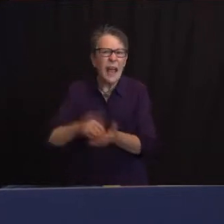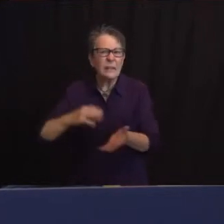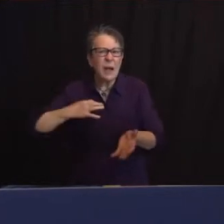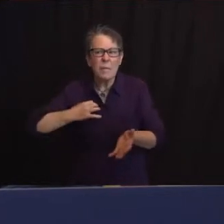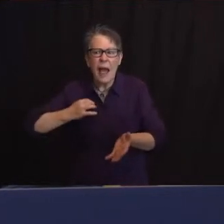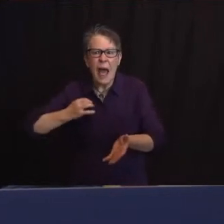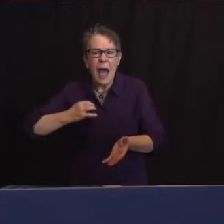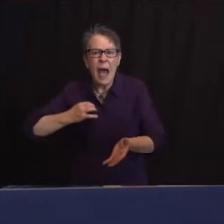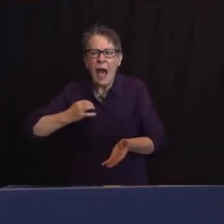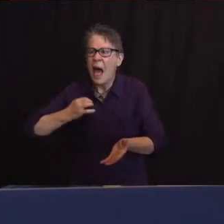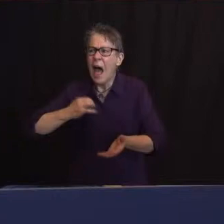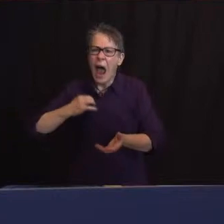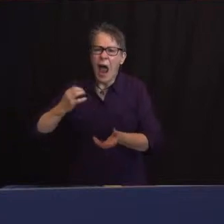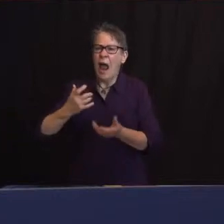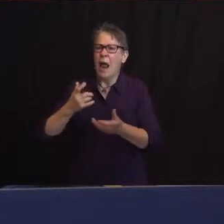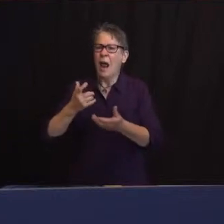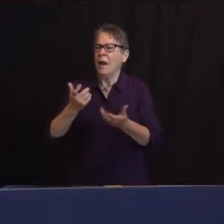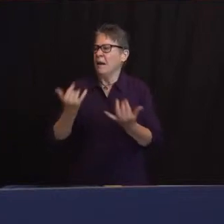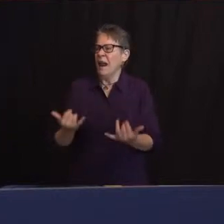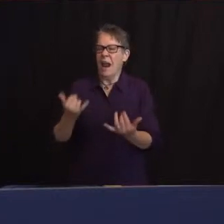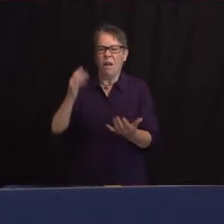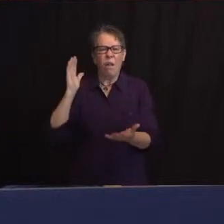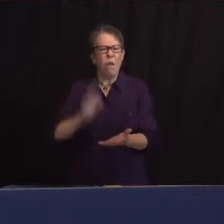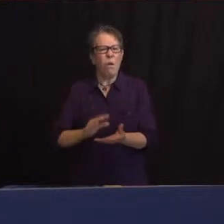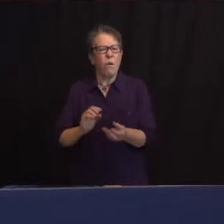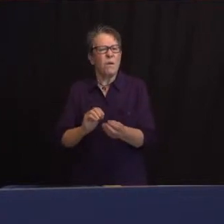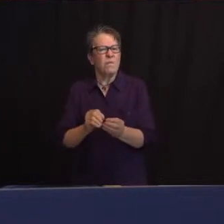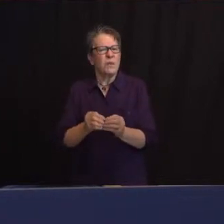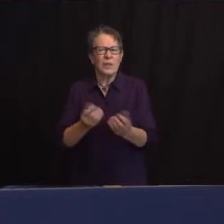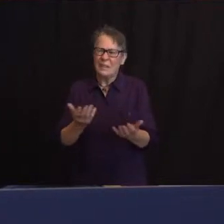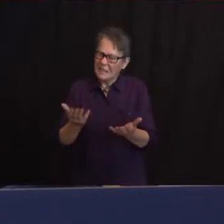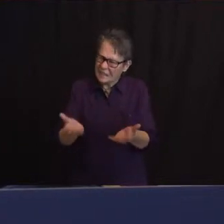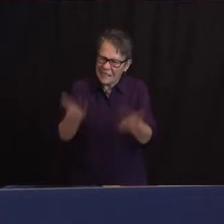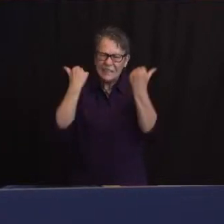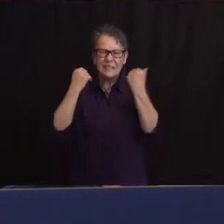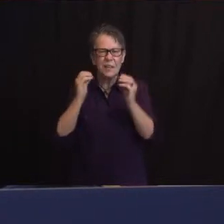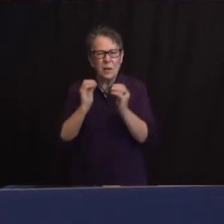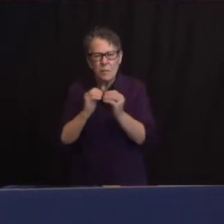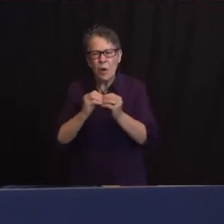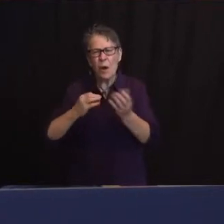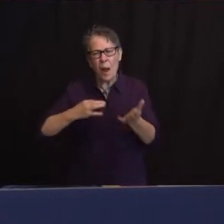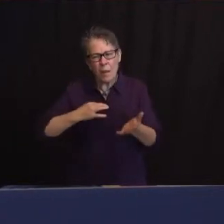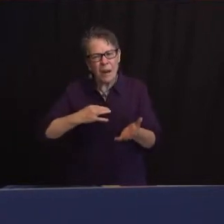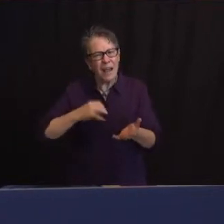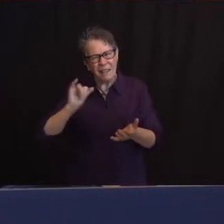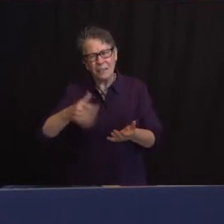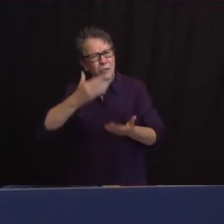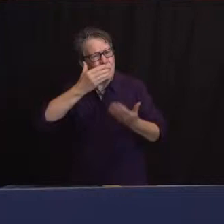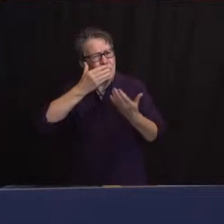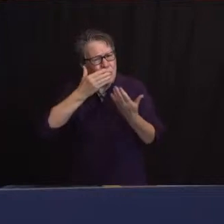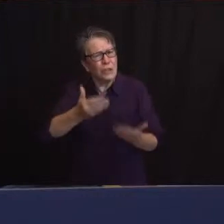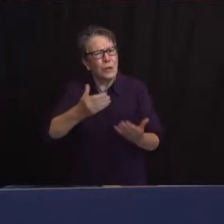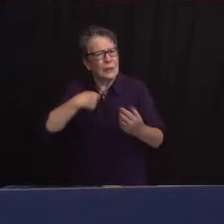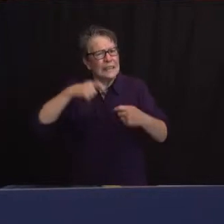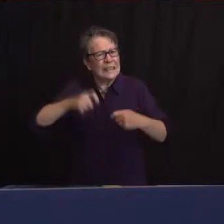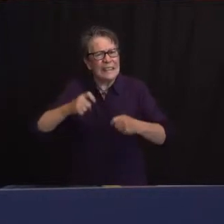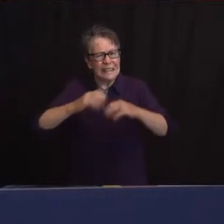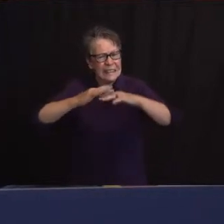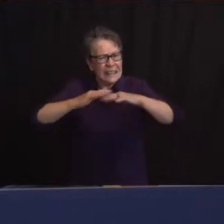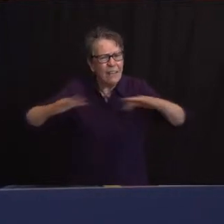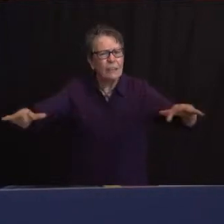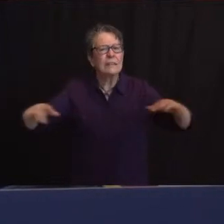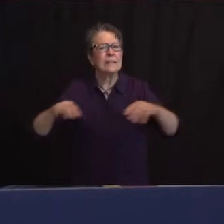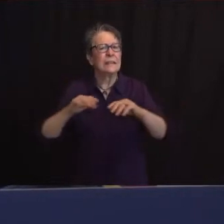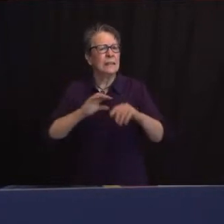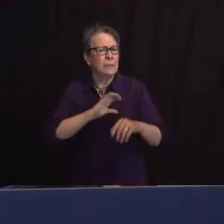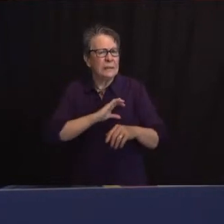enough. We need to make sure that we have qualified and diverse candidates, and even in the last week, from you, Governor,